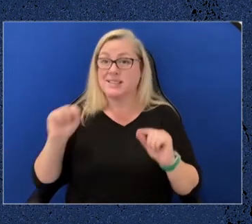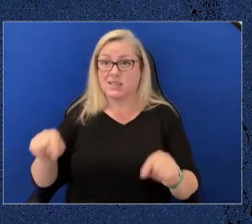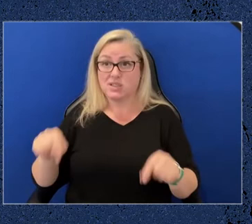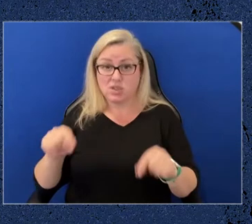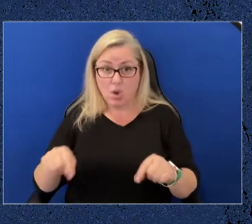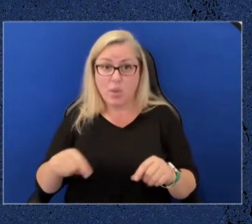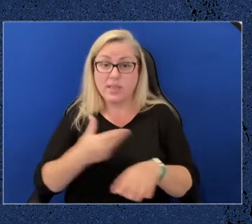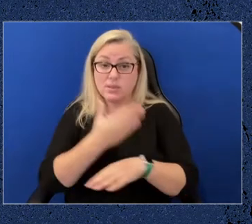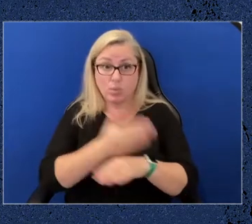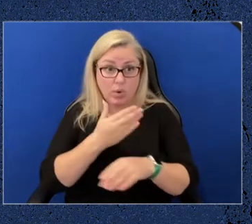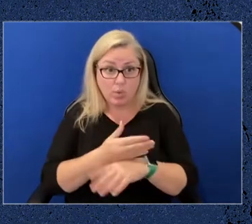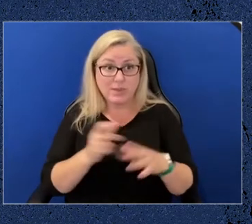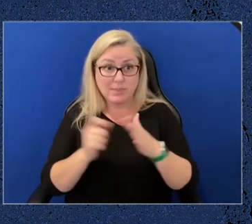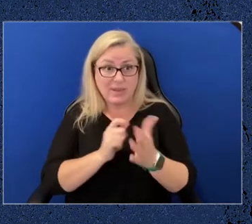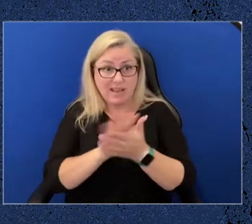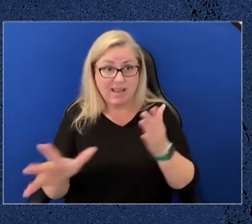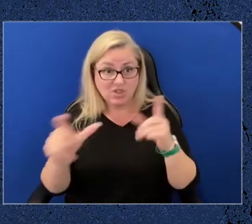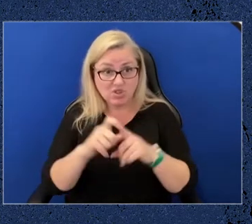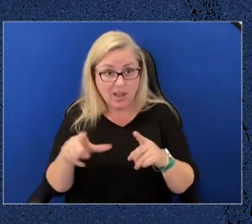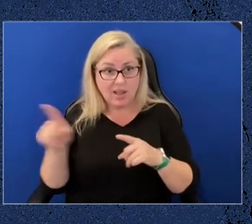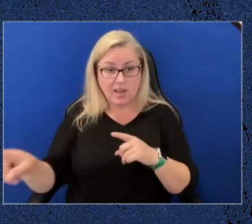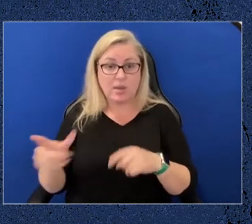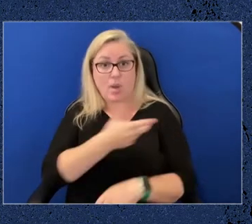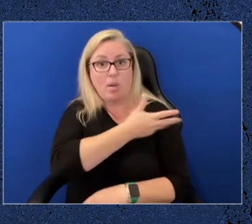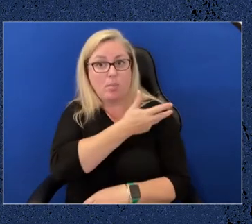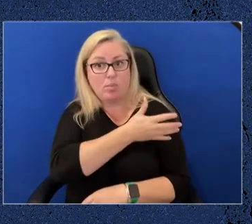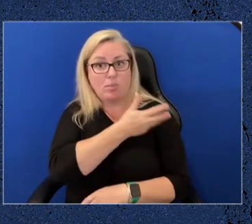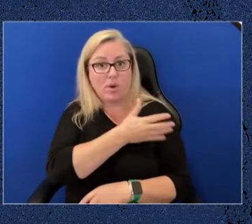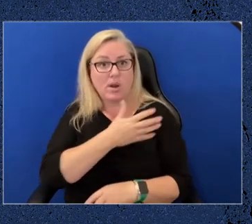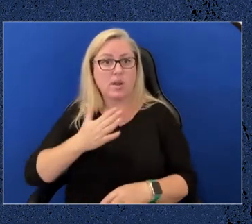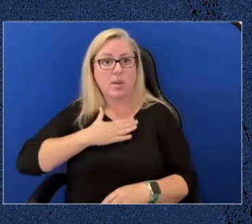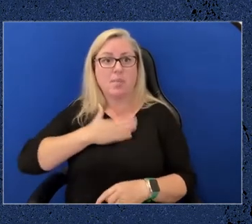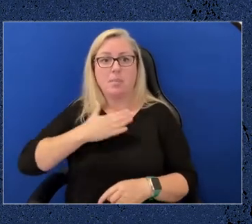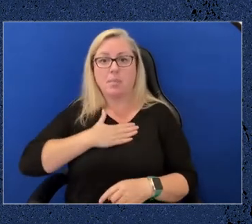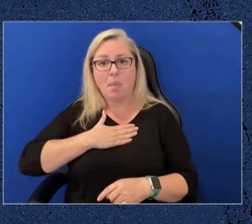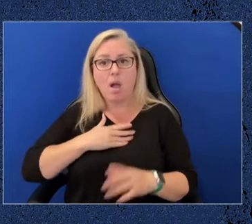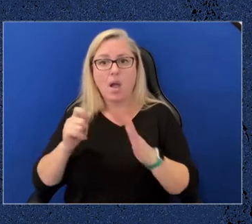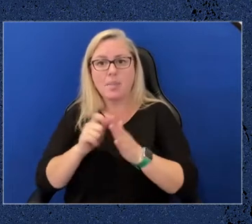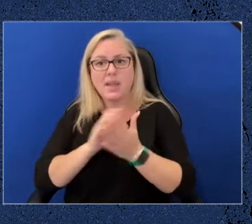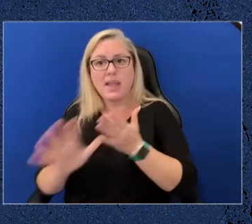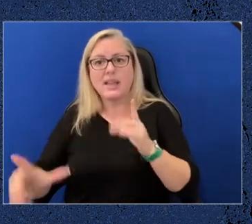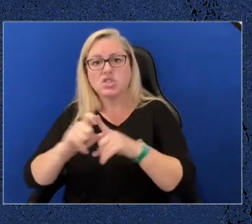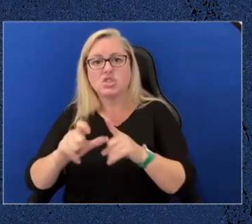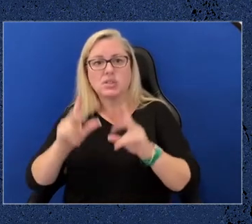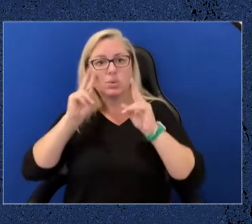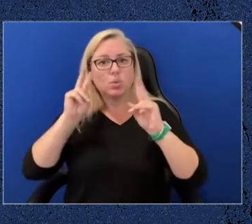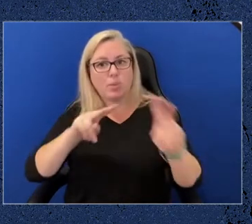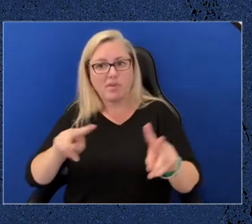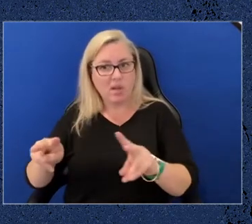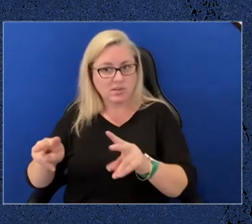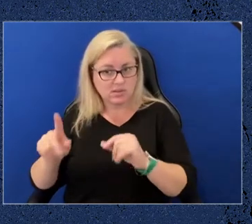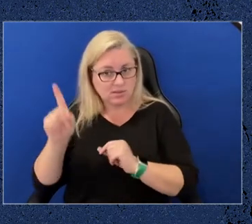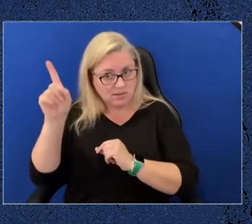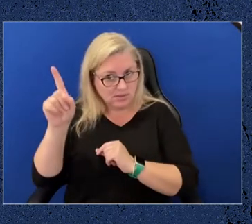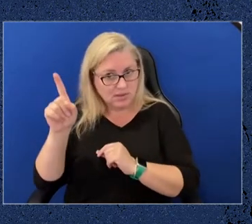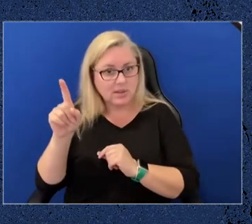PhD research project by, I'm very proud to say, one of my PhD supervisors, Virginia Marshall. And she's